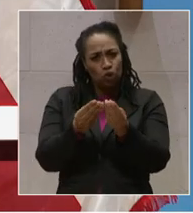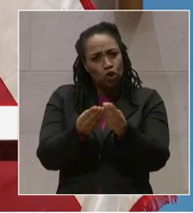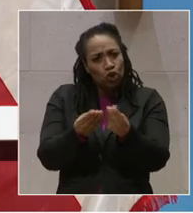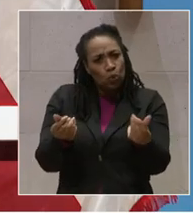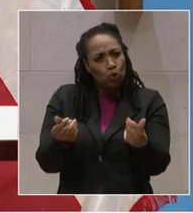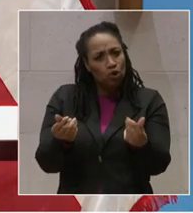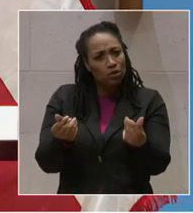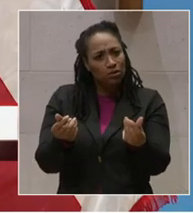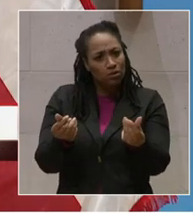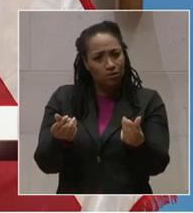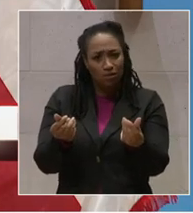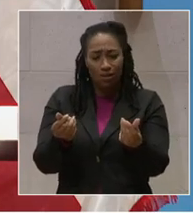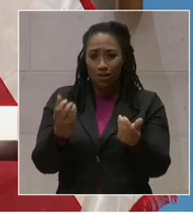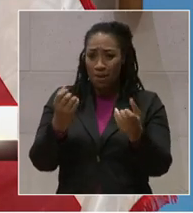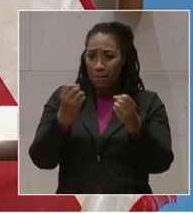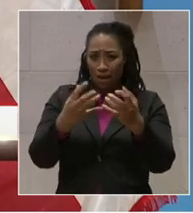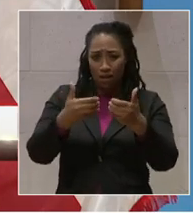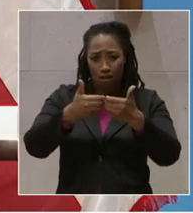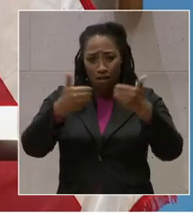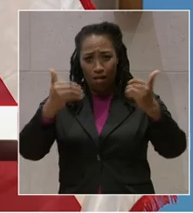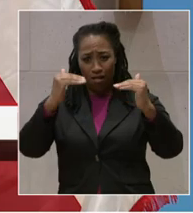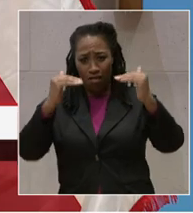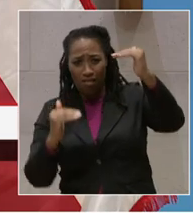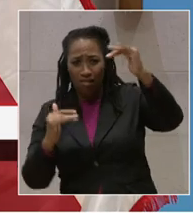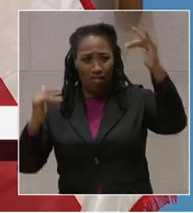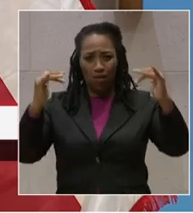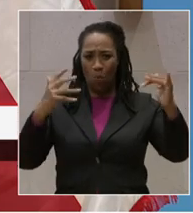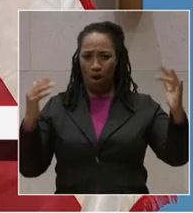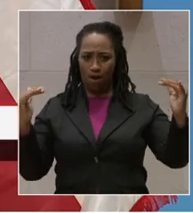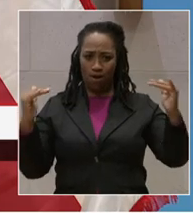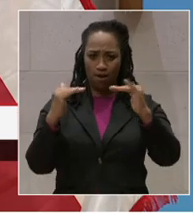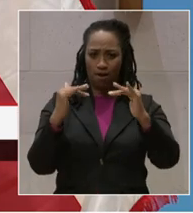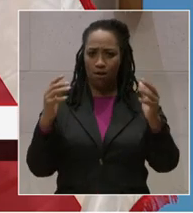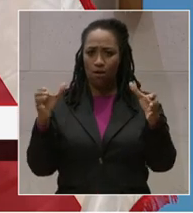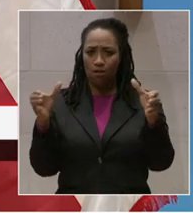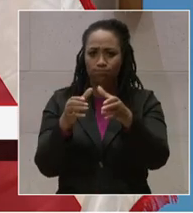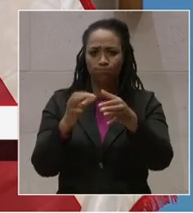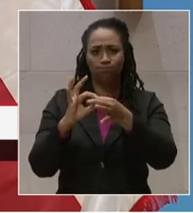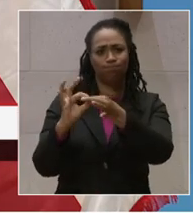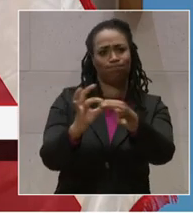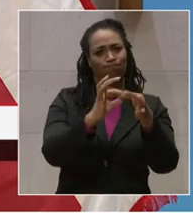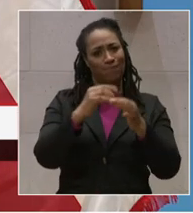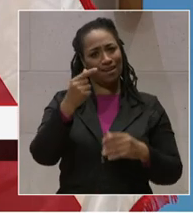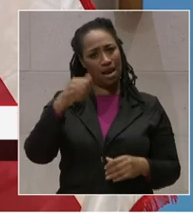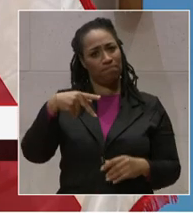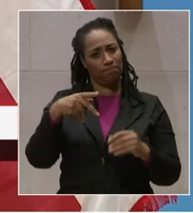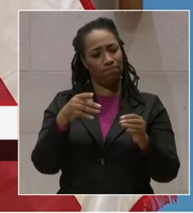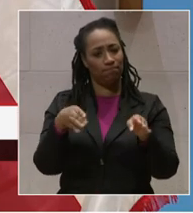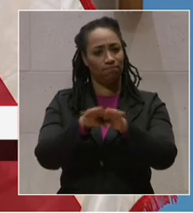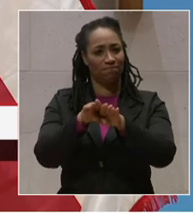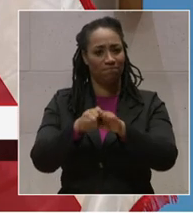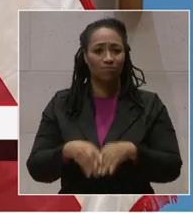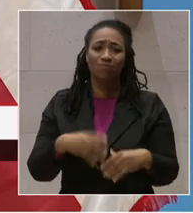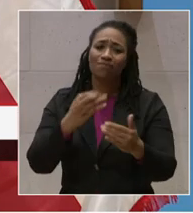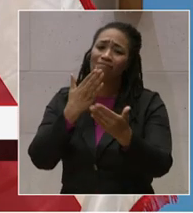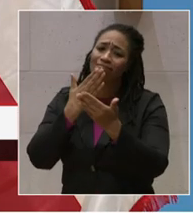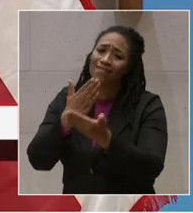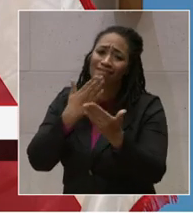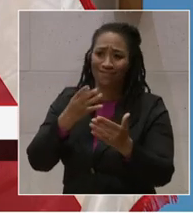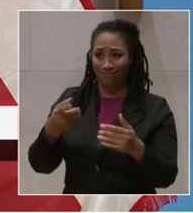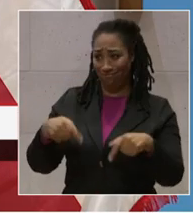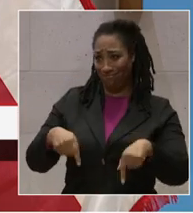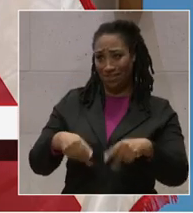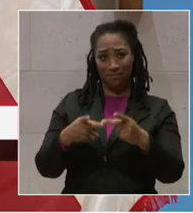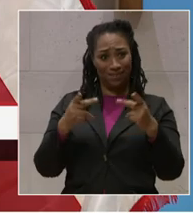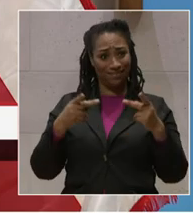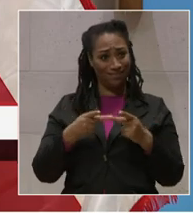to thank Georgetown for their accommodation and space and critical insights